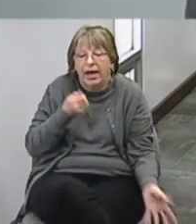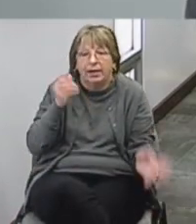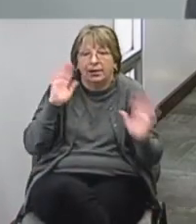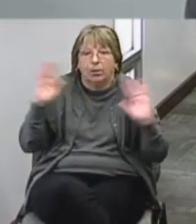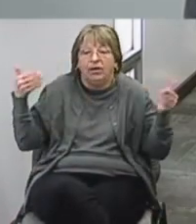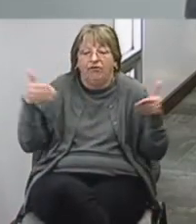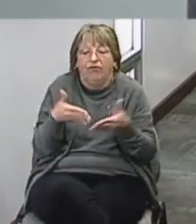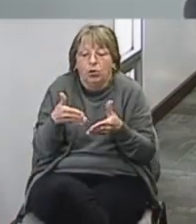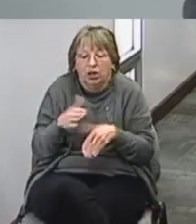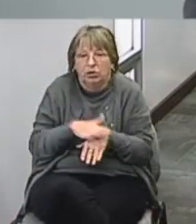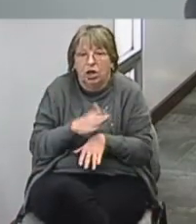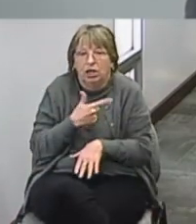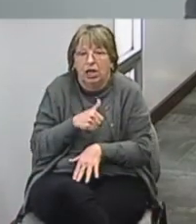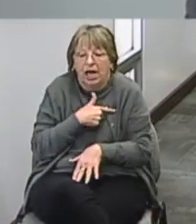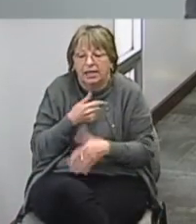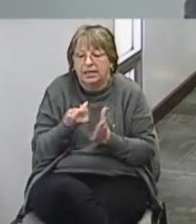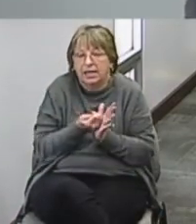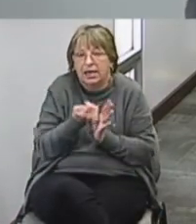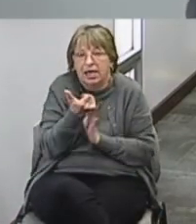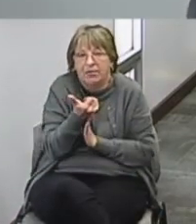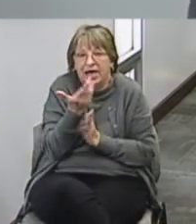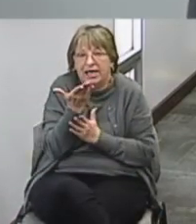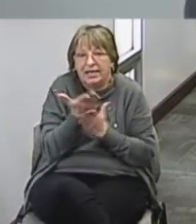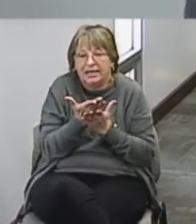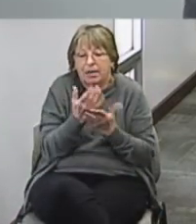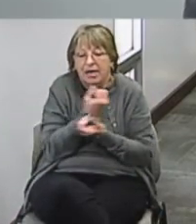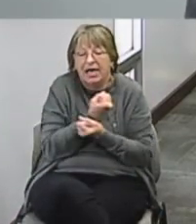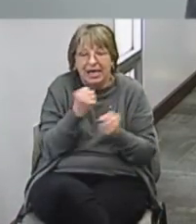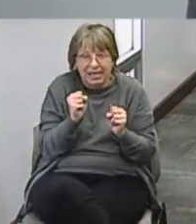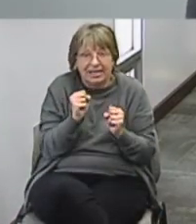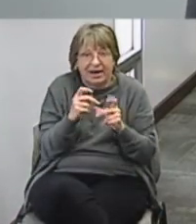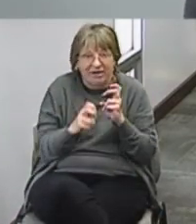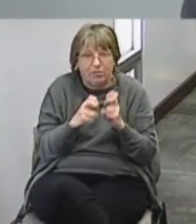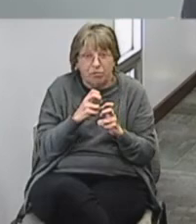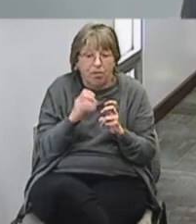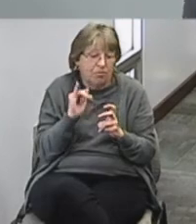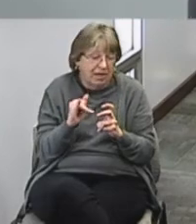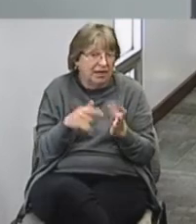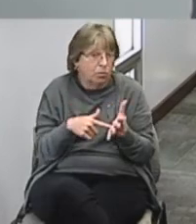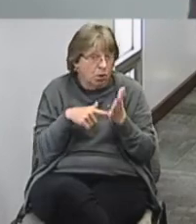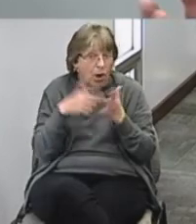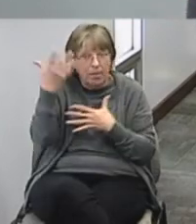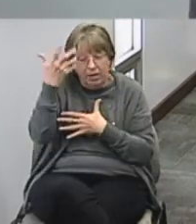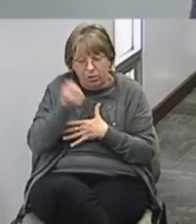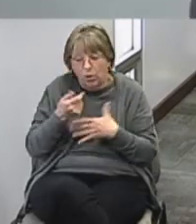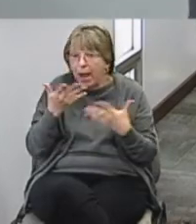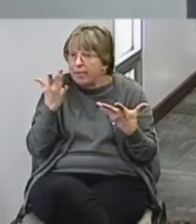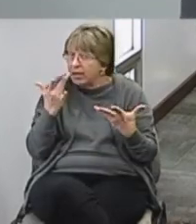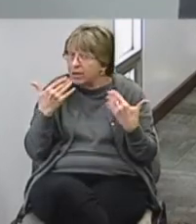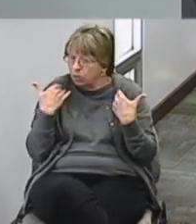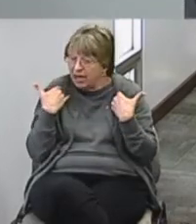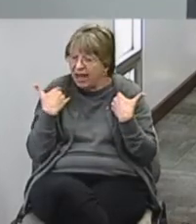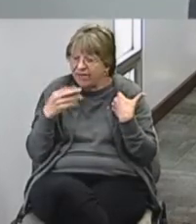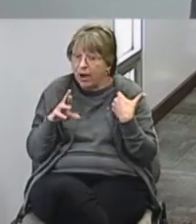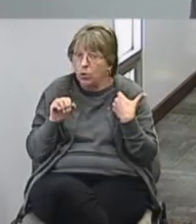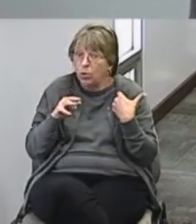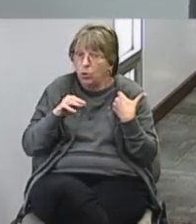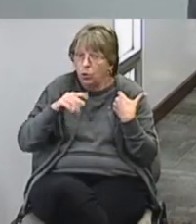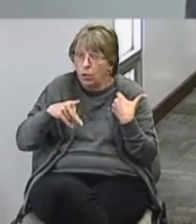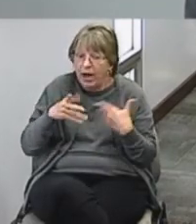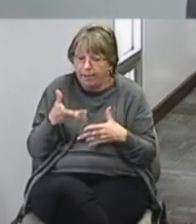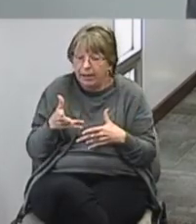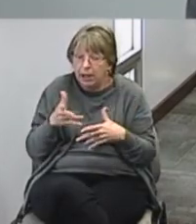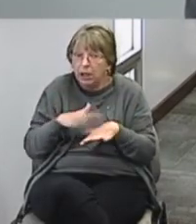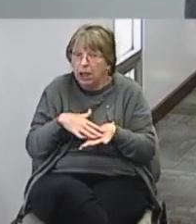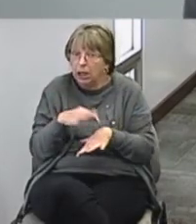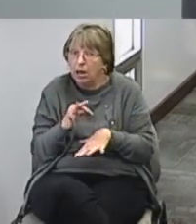us eliminating some safety issues. That's part of the grant requirements, because we do have issues there on the ramp coming off onto Adams.